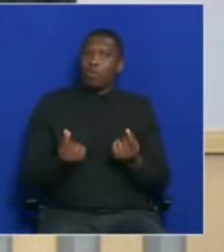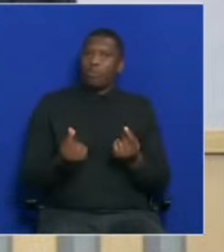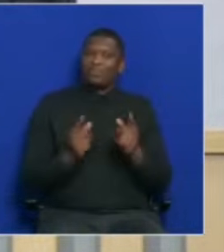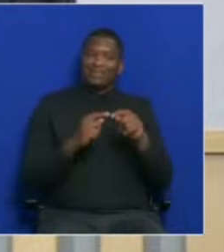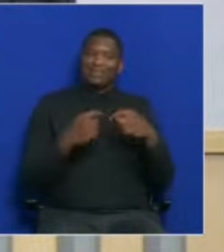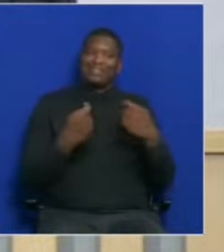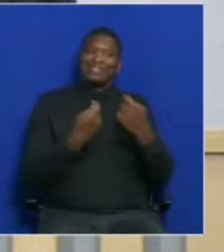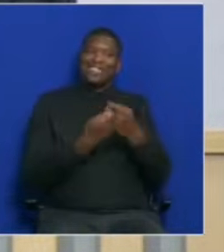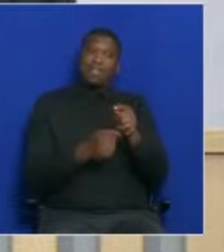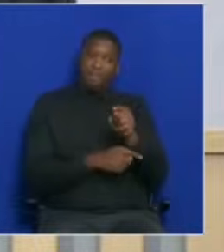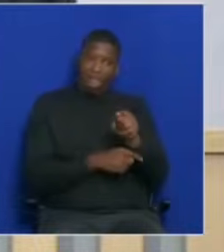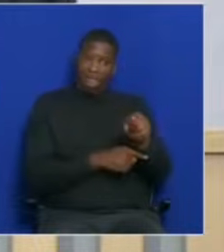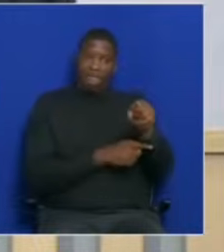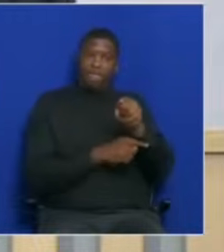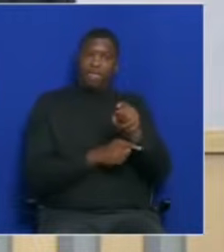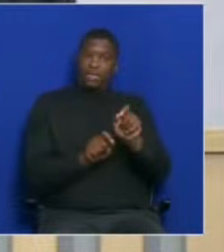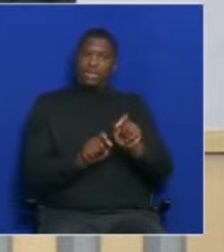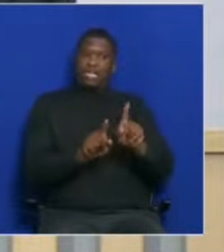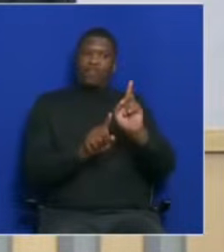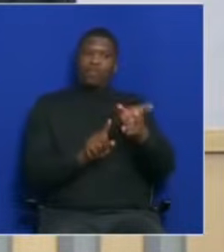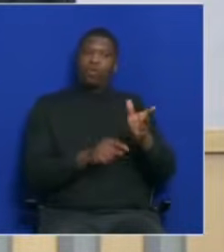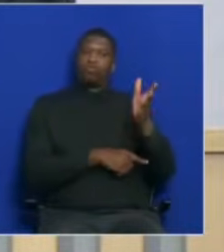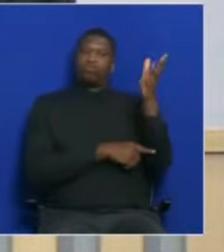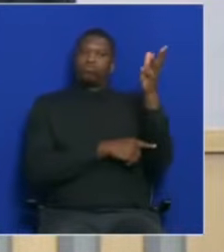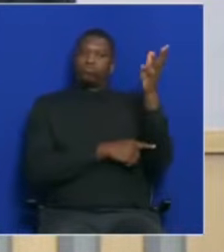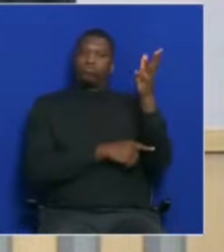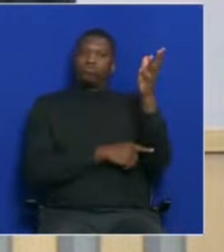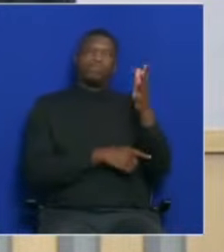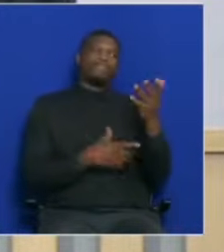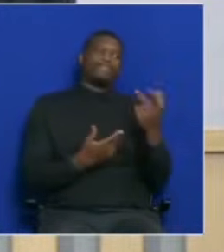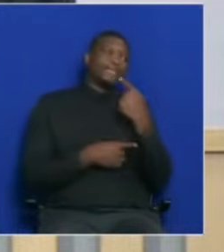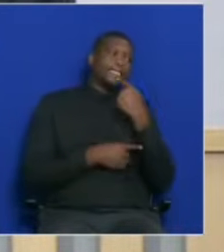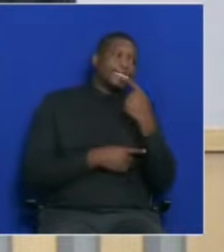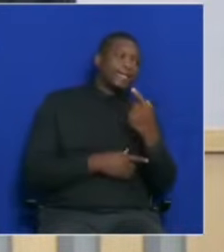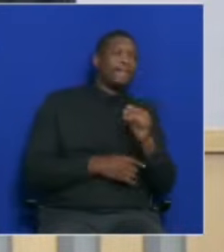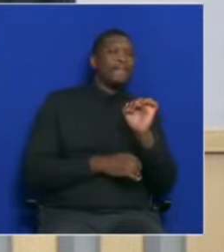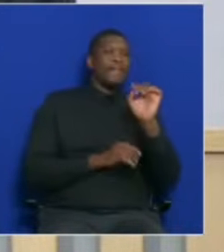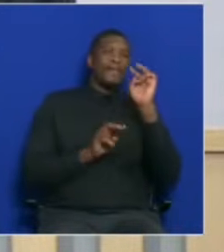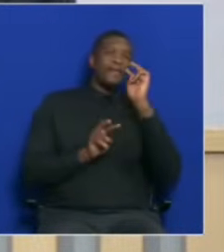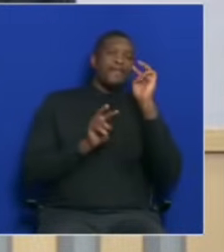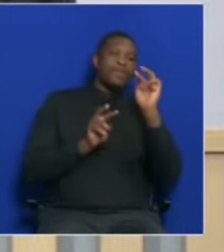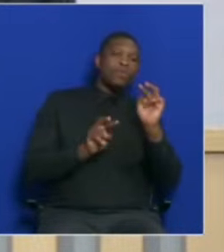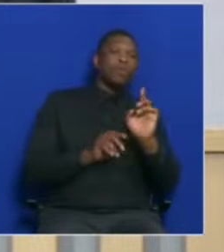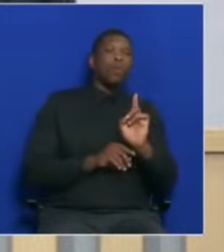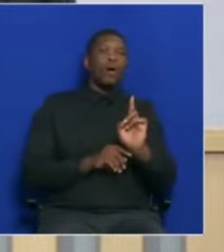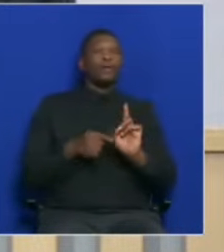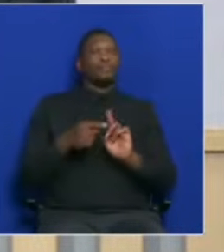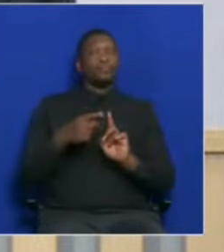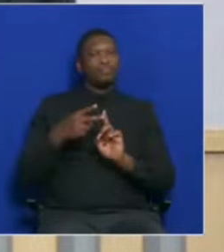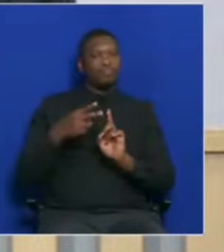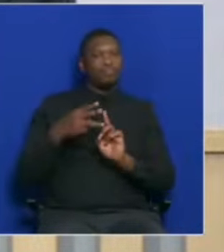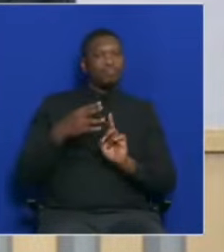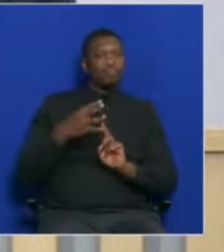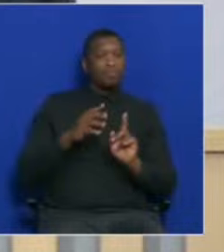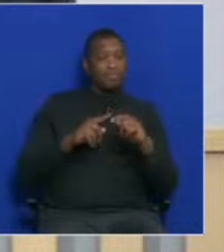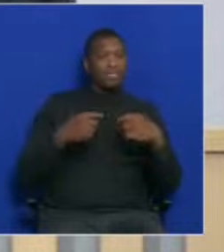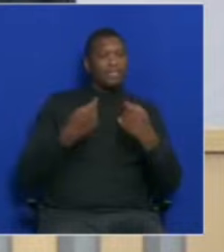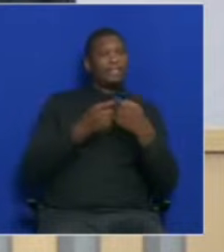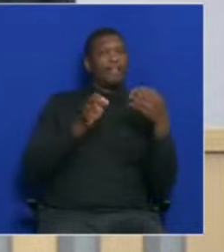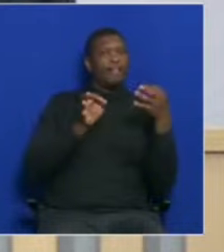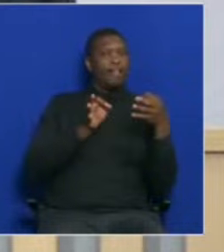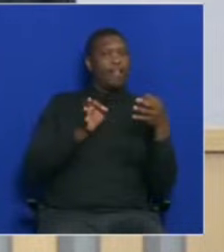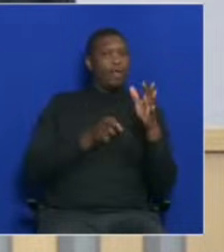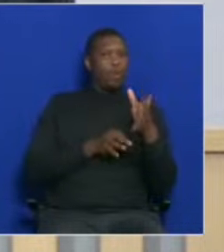will present and say what their views is about the case, where they are about the case, and if there